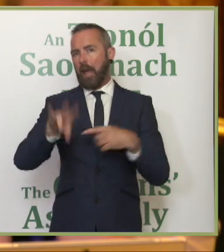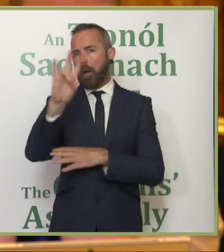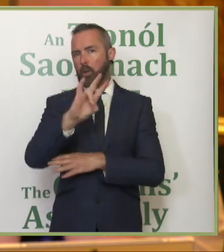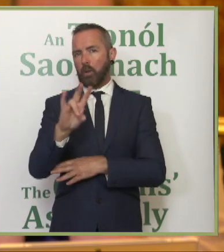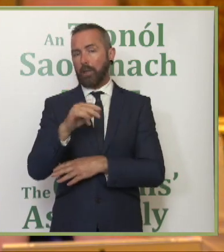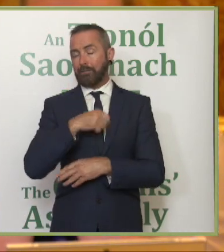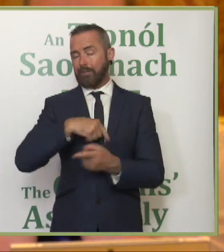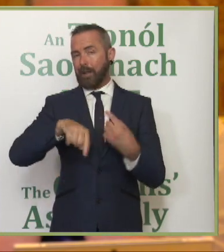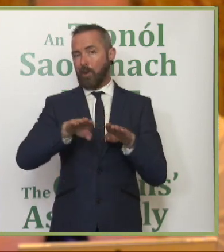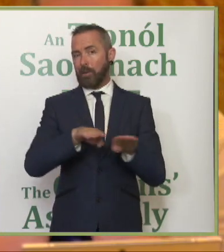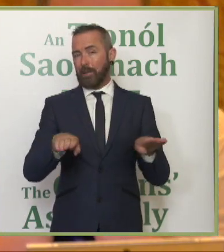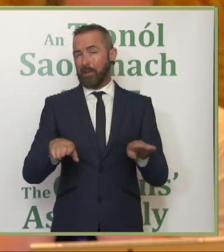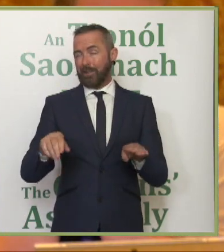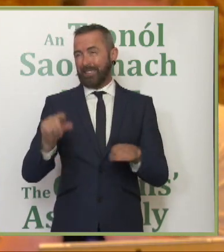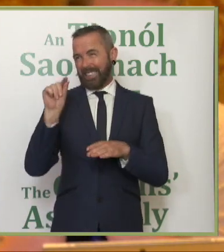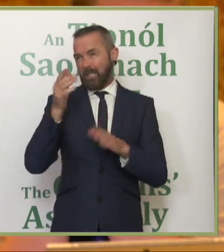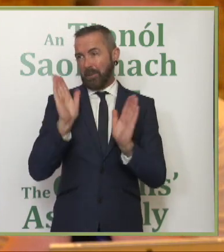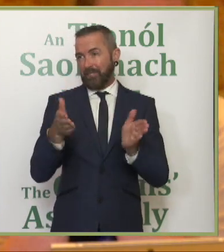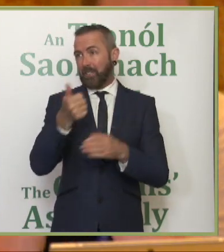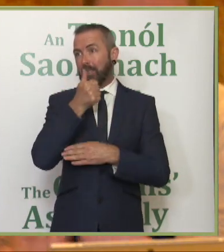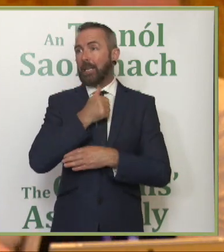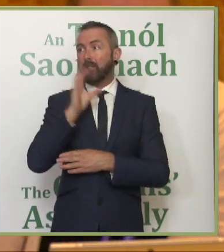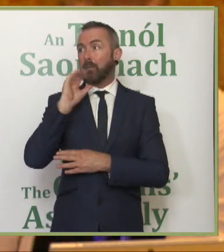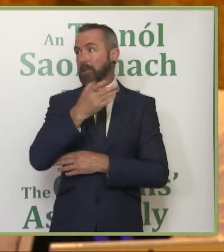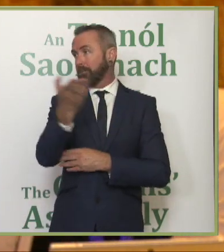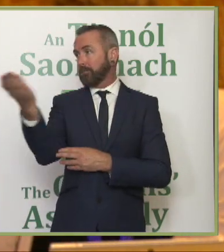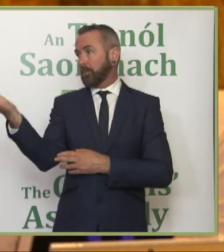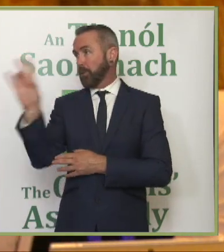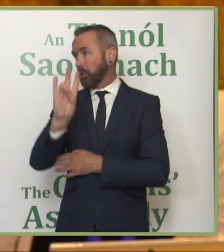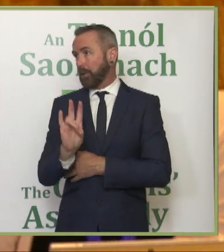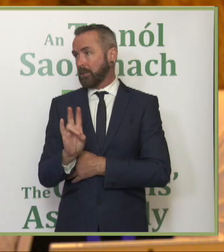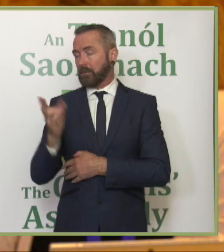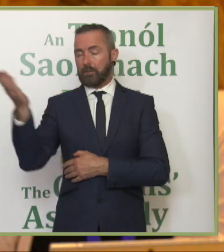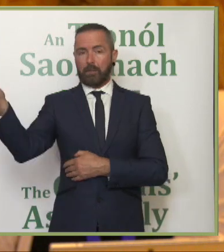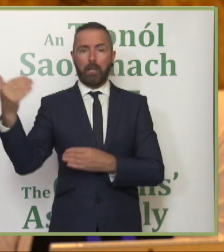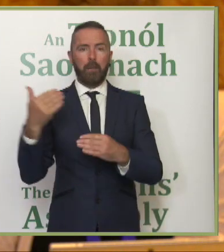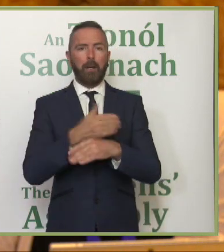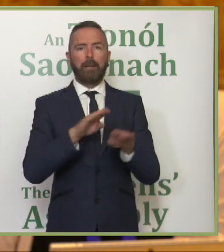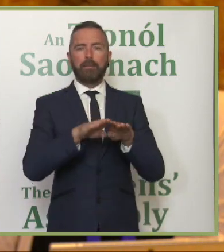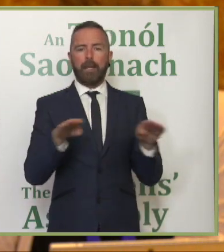actually partially answered because it was raised before by table